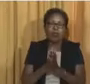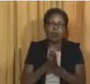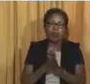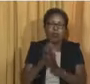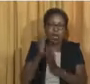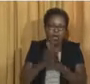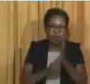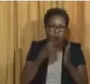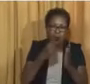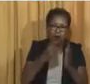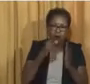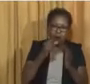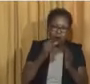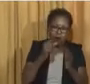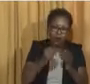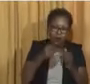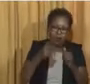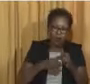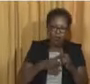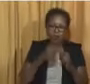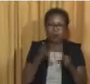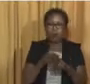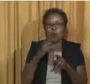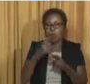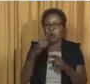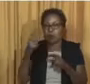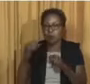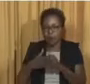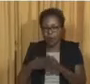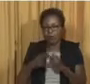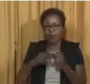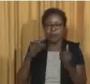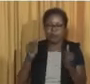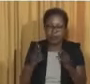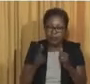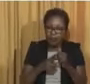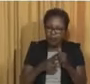196 and 118 respectively. 7, Article